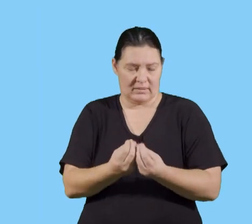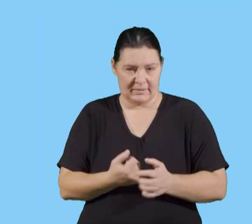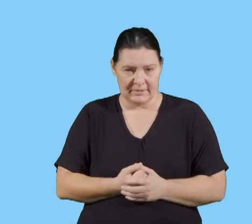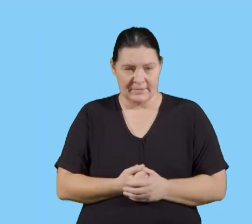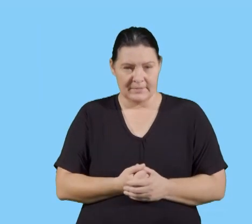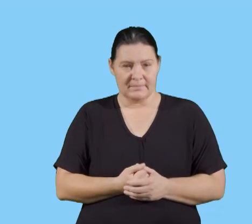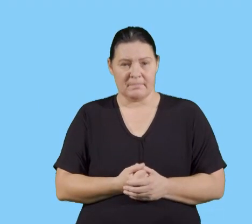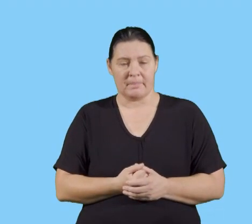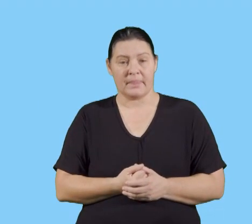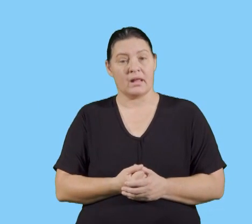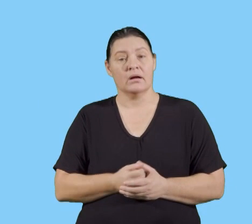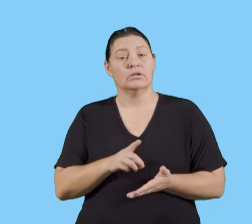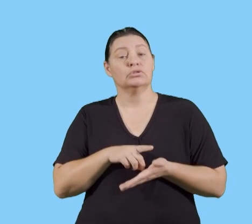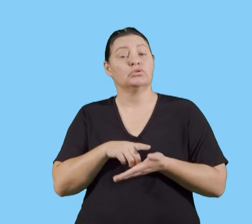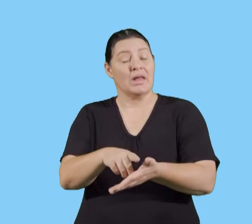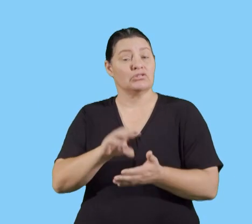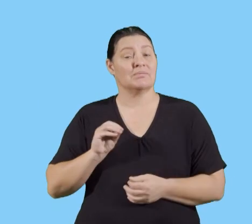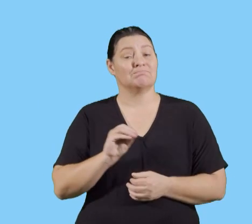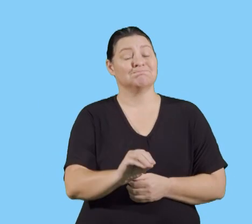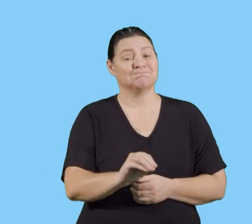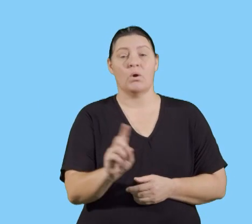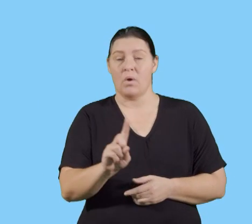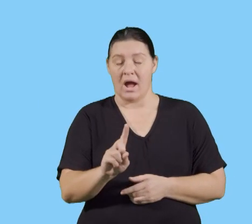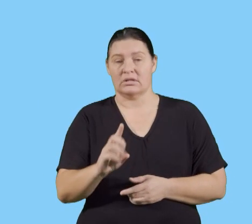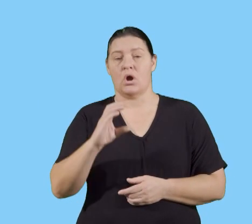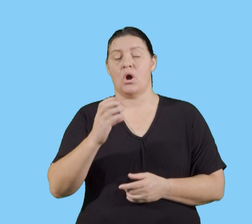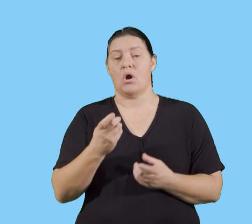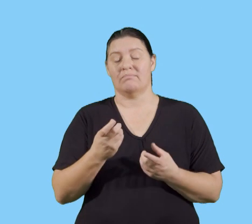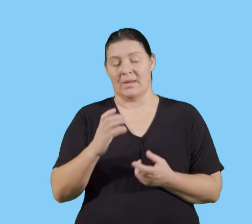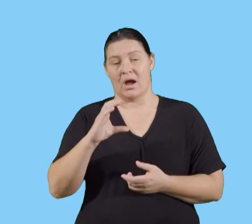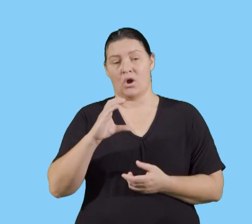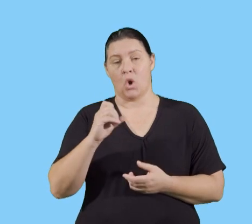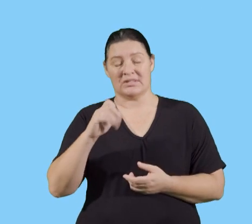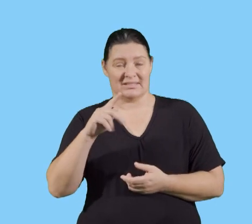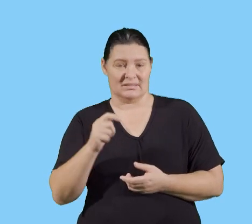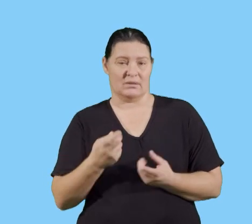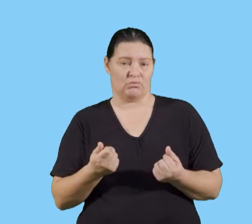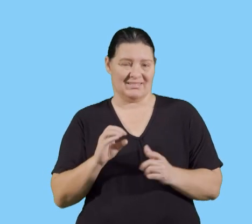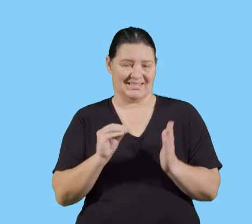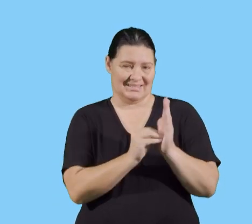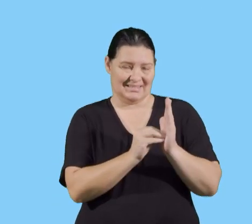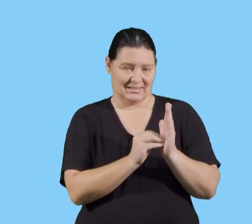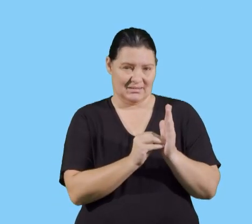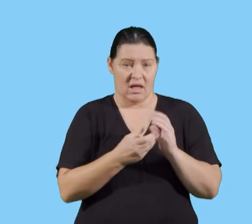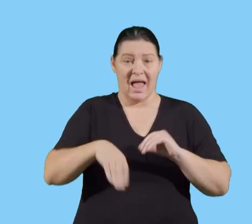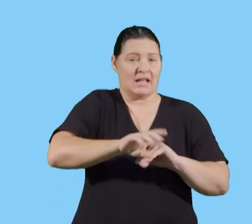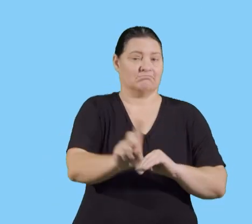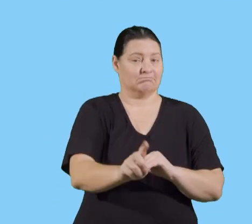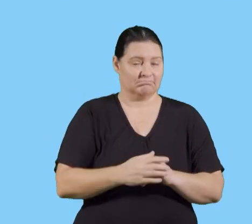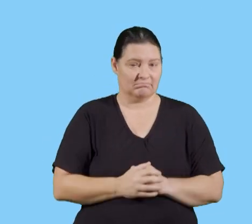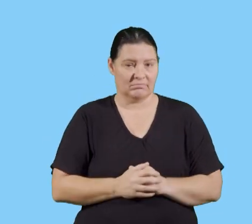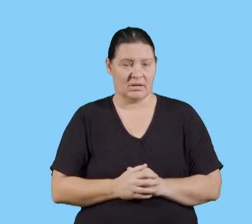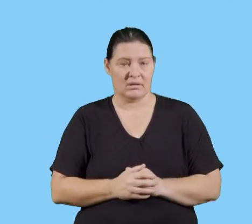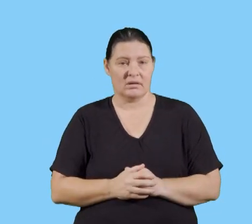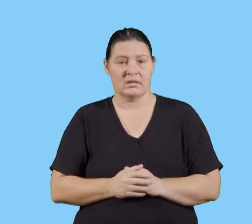stock. And remember, donations are recorded at cost price in the books of the business. So we might be given the